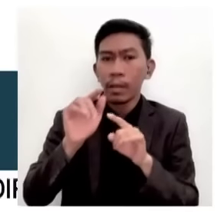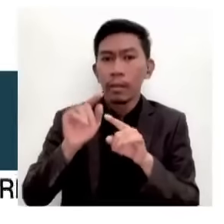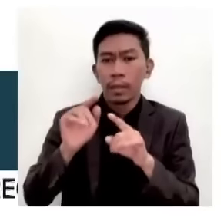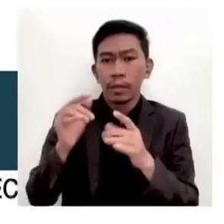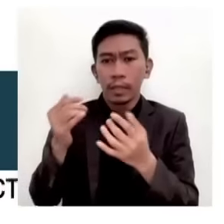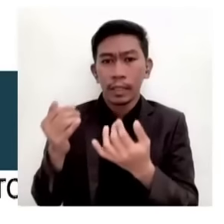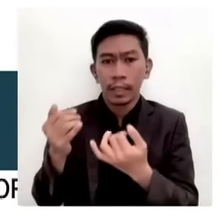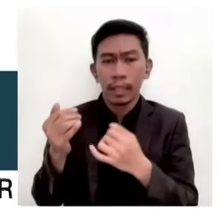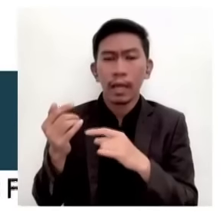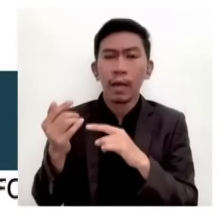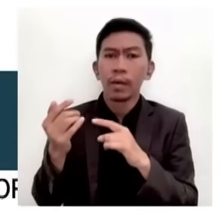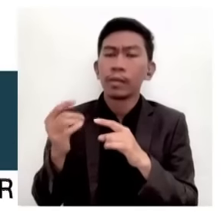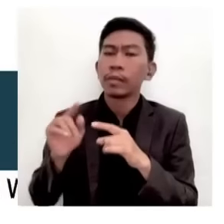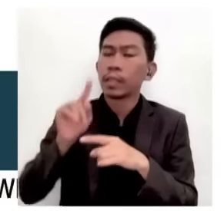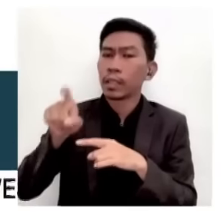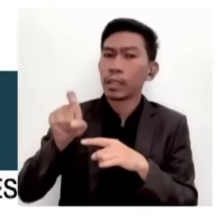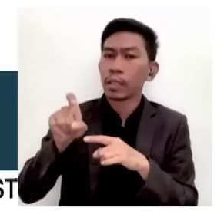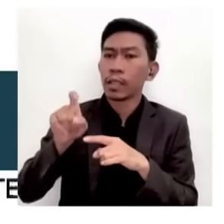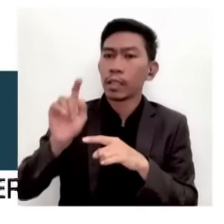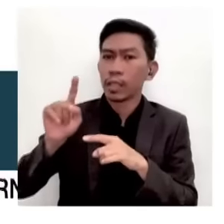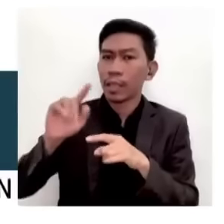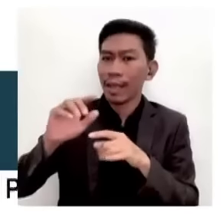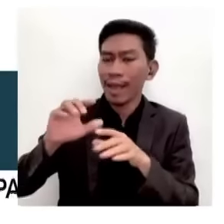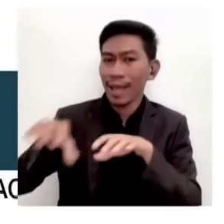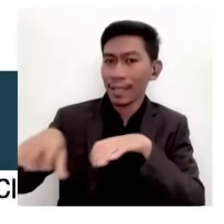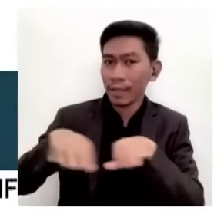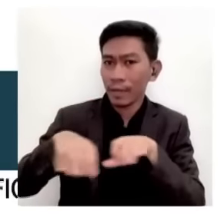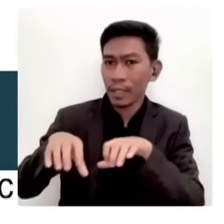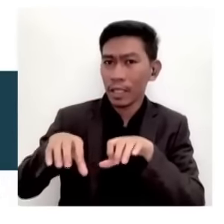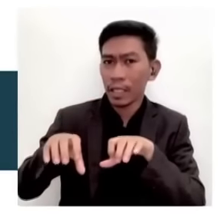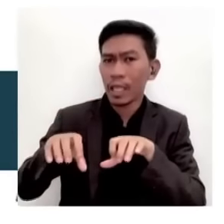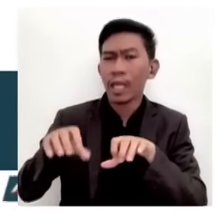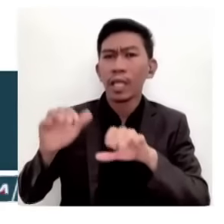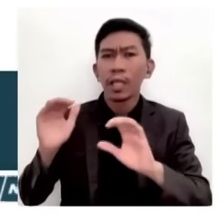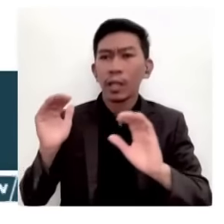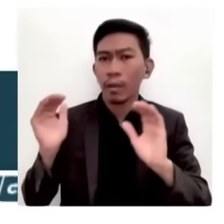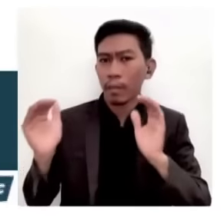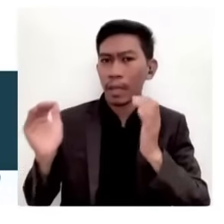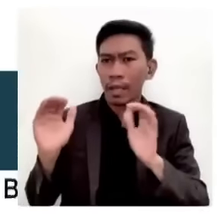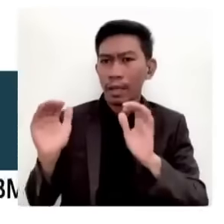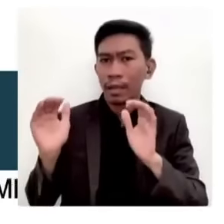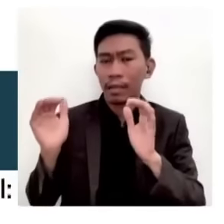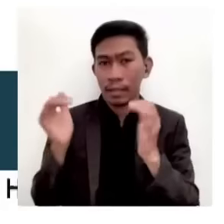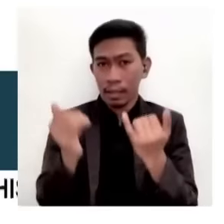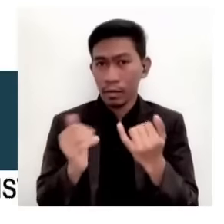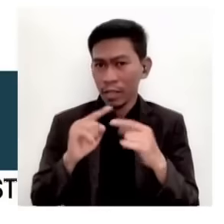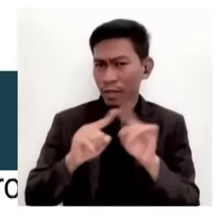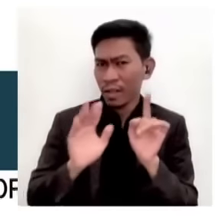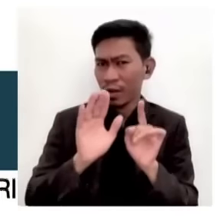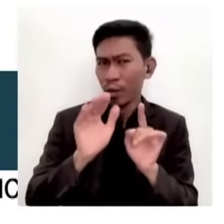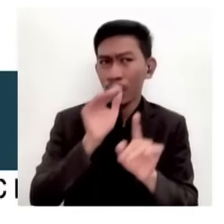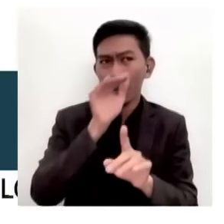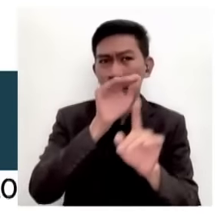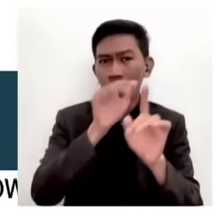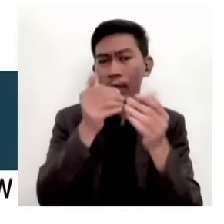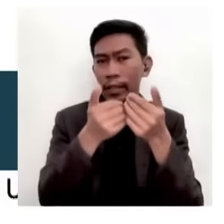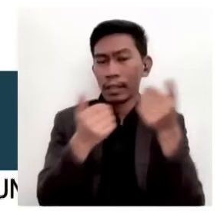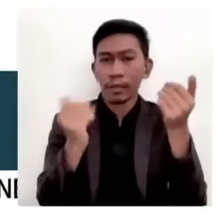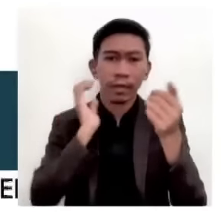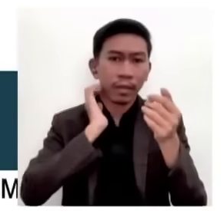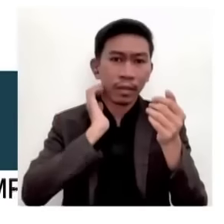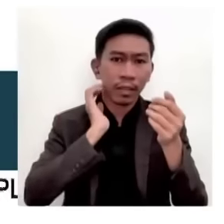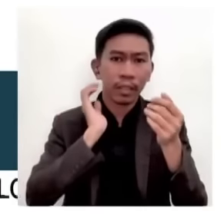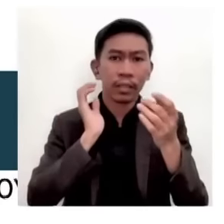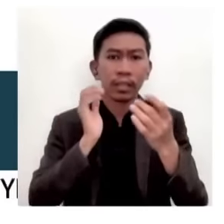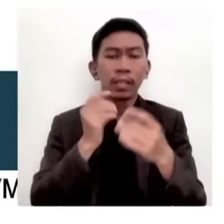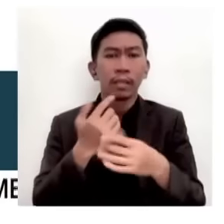Initiative. How is that initiative now different from your call to secede? I talked to, as I mentioned, several officials in the past days since